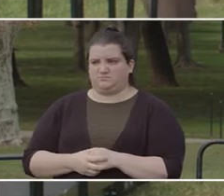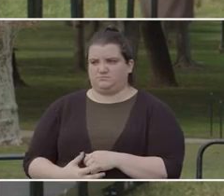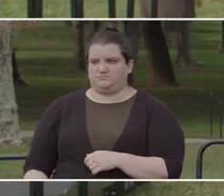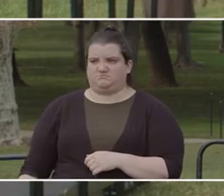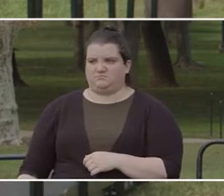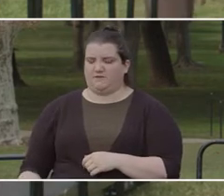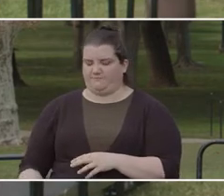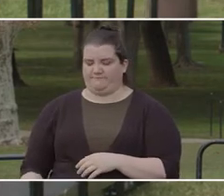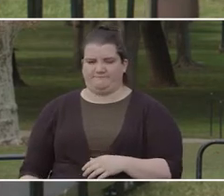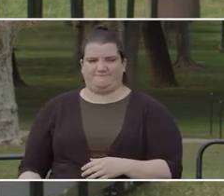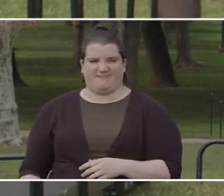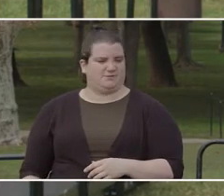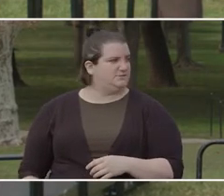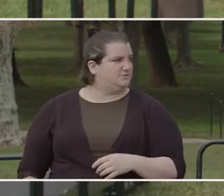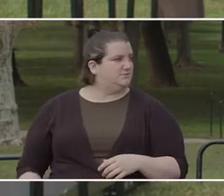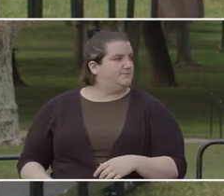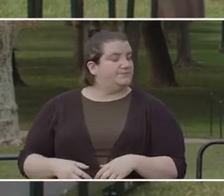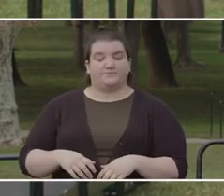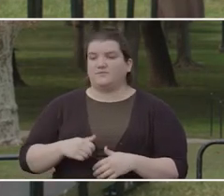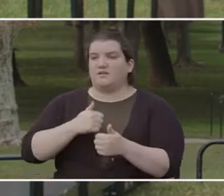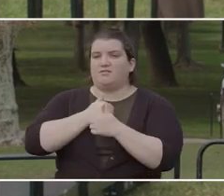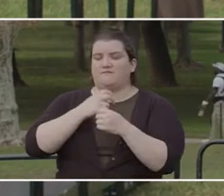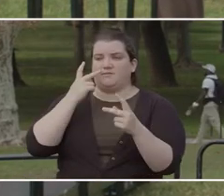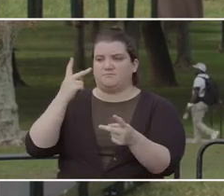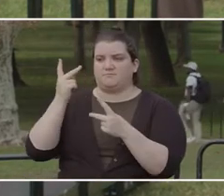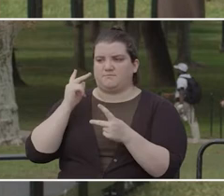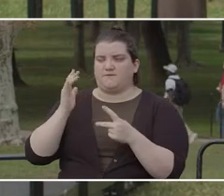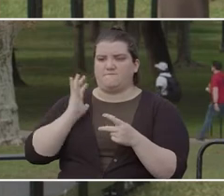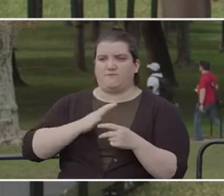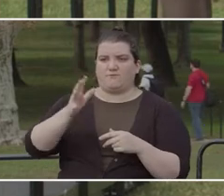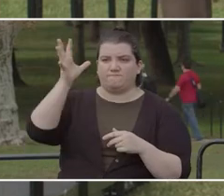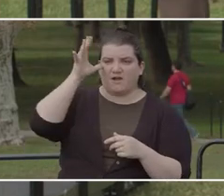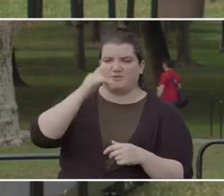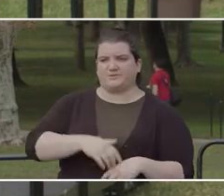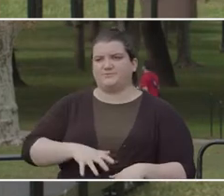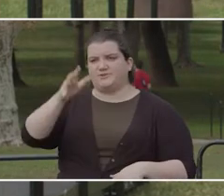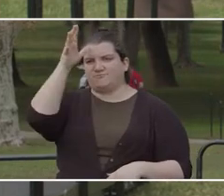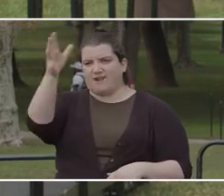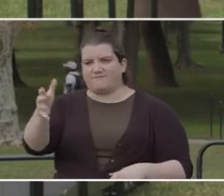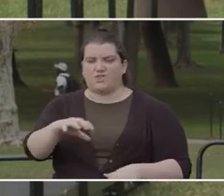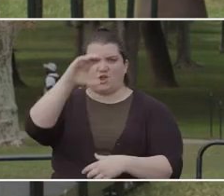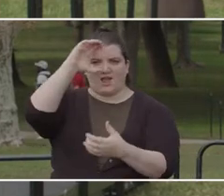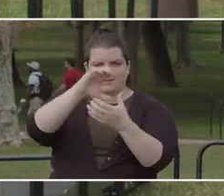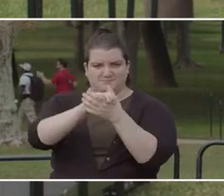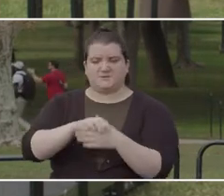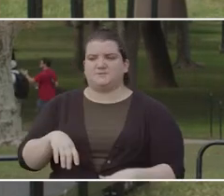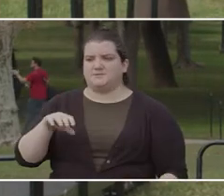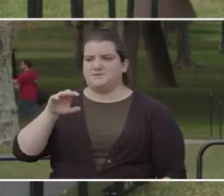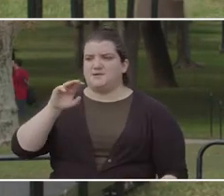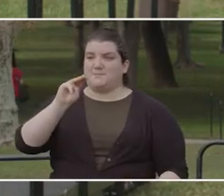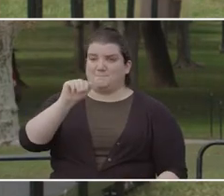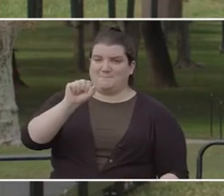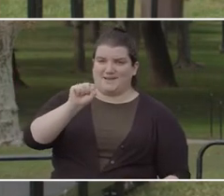In loving memory of proud father, grandfather, husband, Mason, and